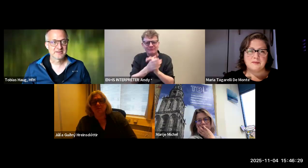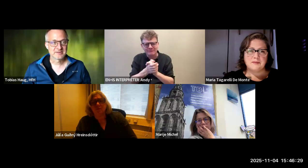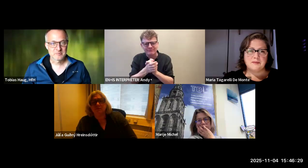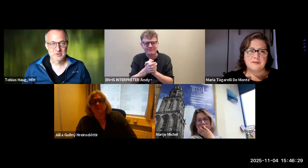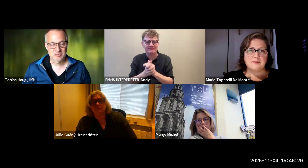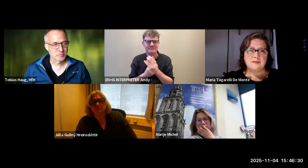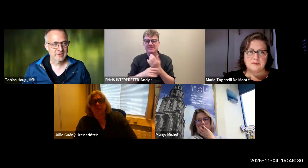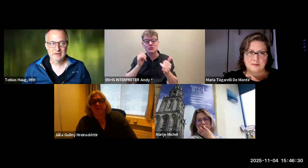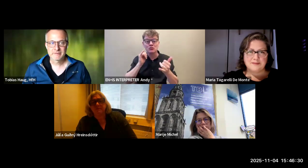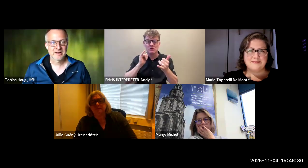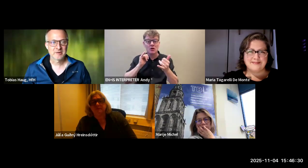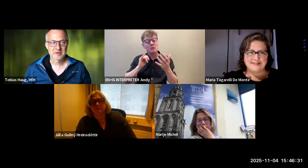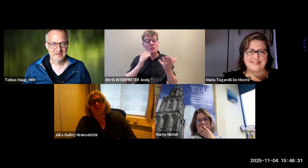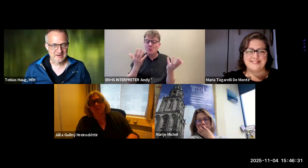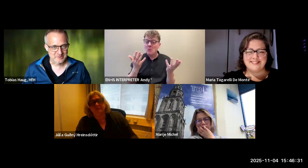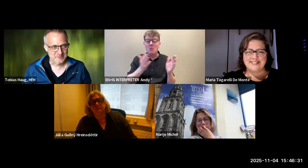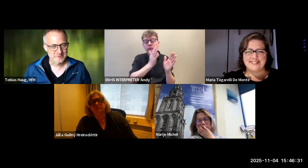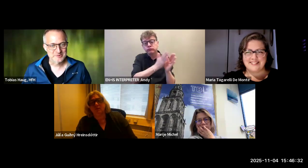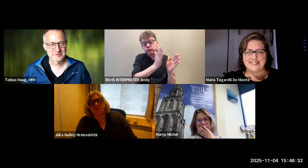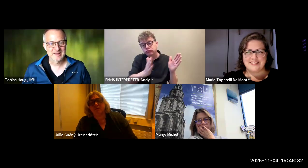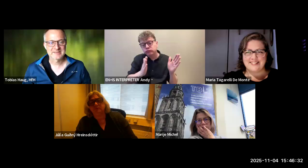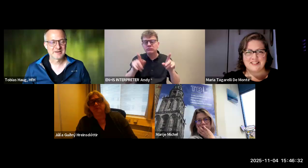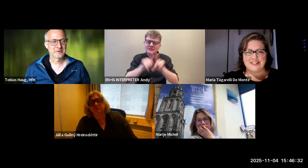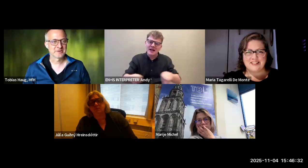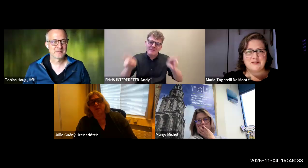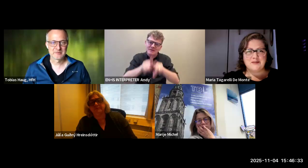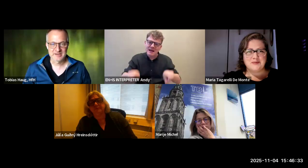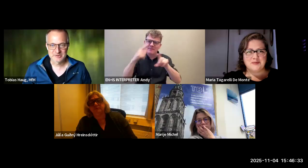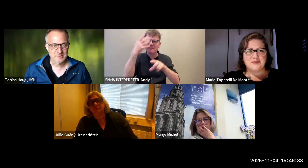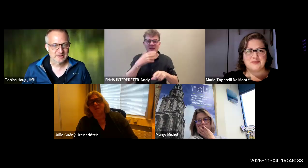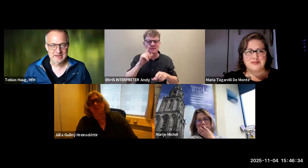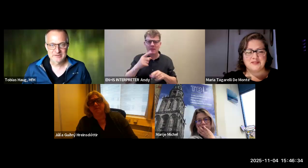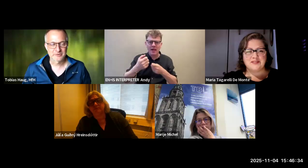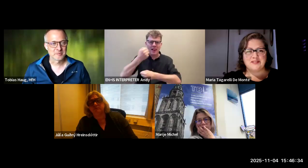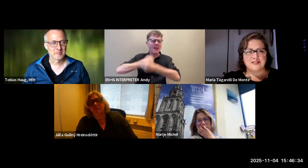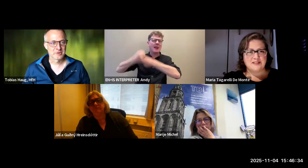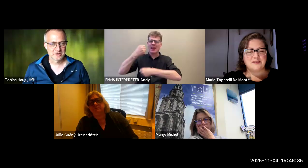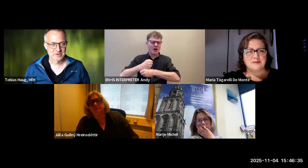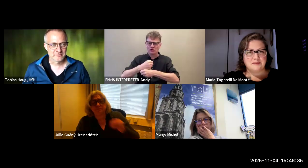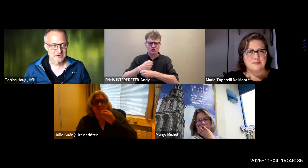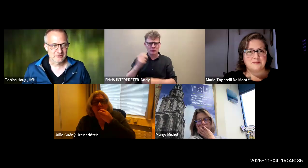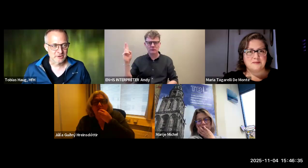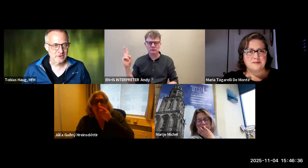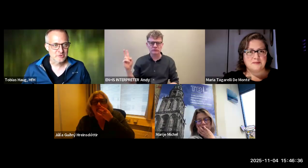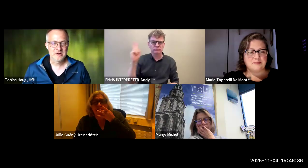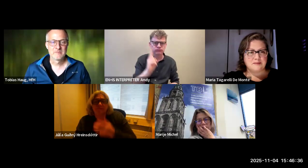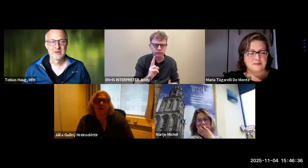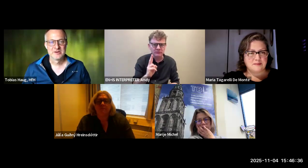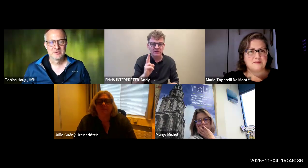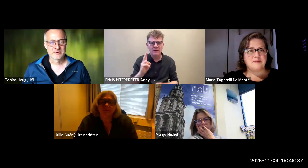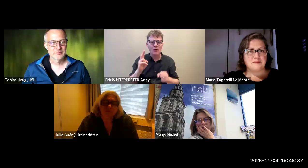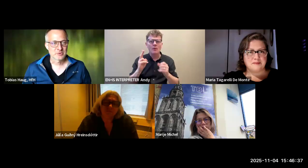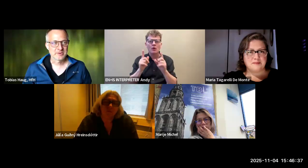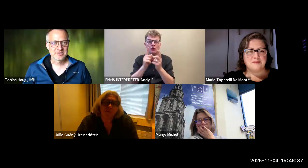same faces, which is perfectly fine, but I think it's also good to, last year, for example, we had 2 colleagues from University of